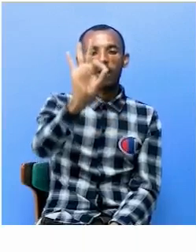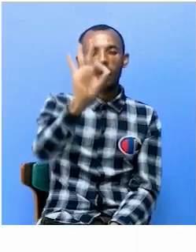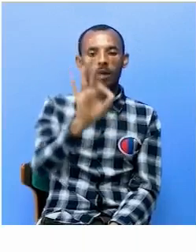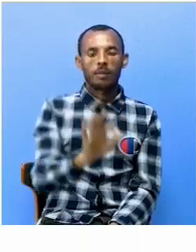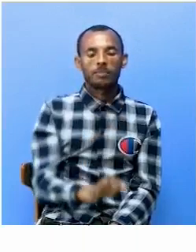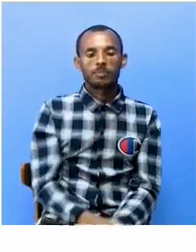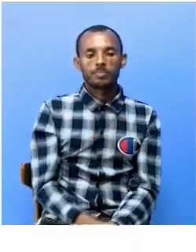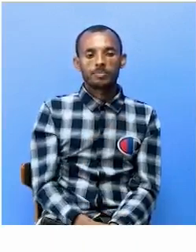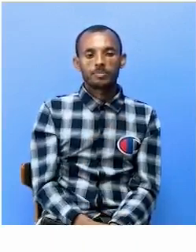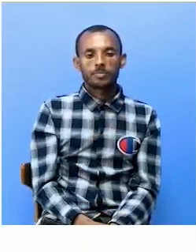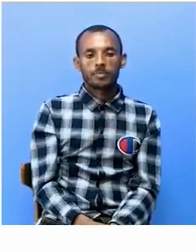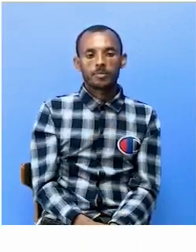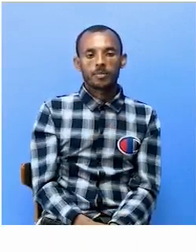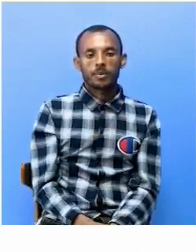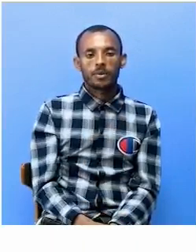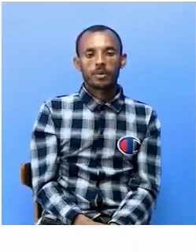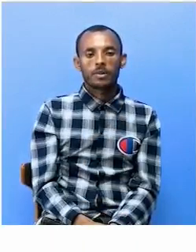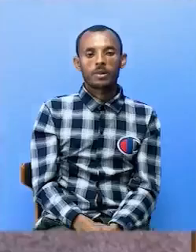9, right?